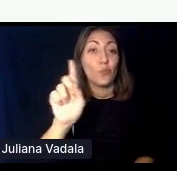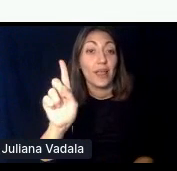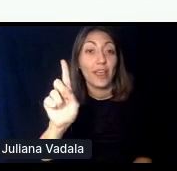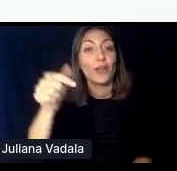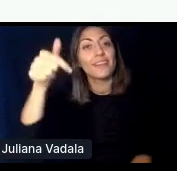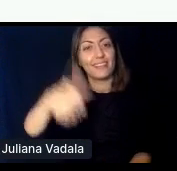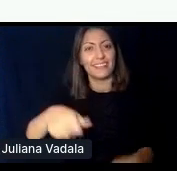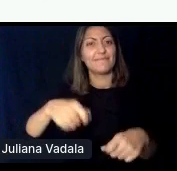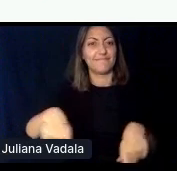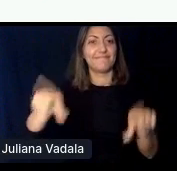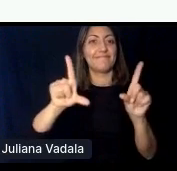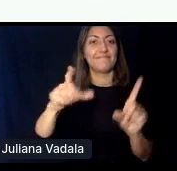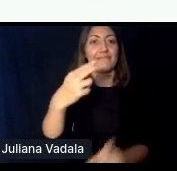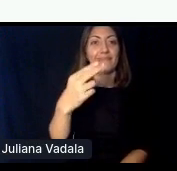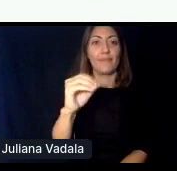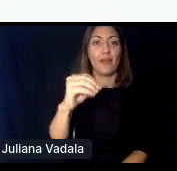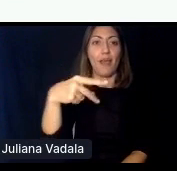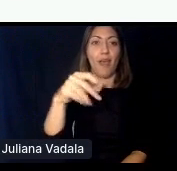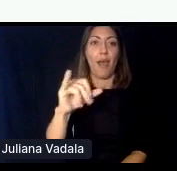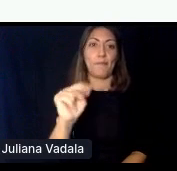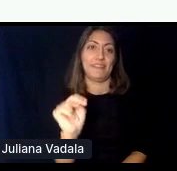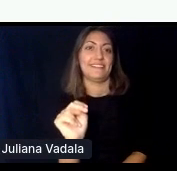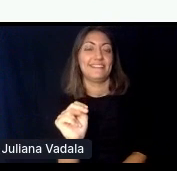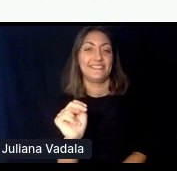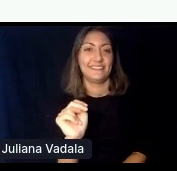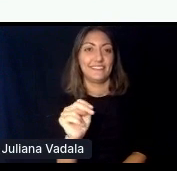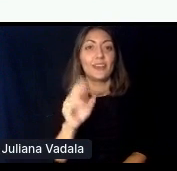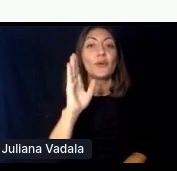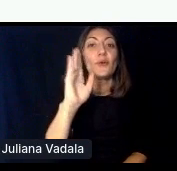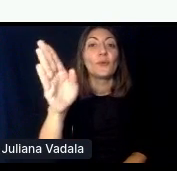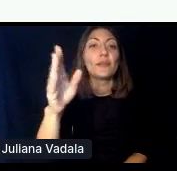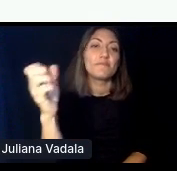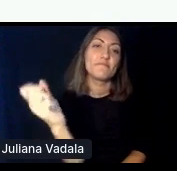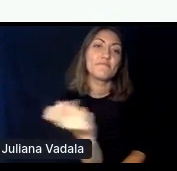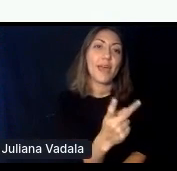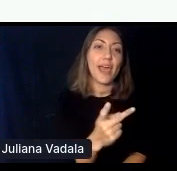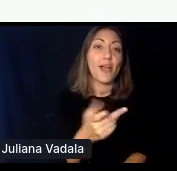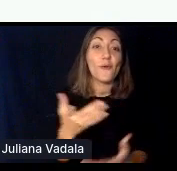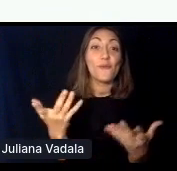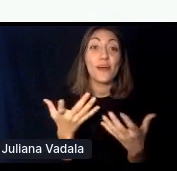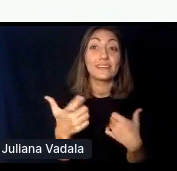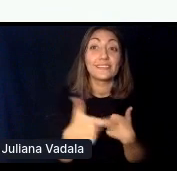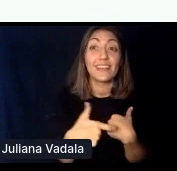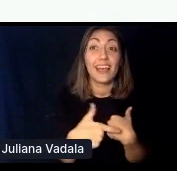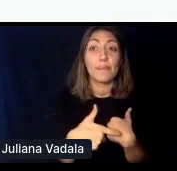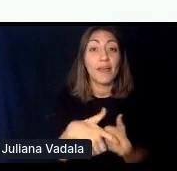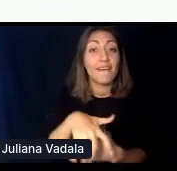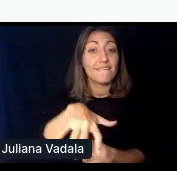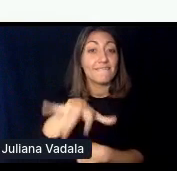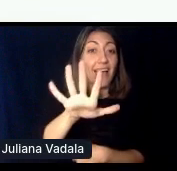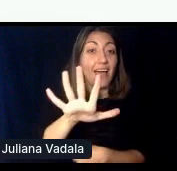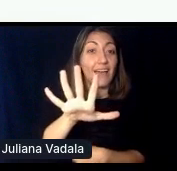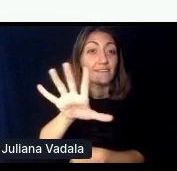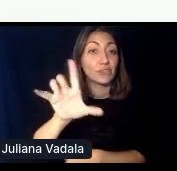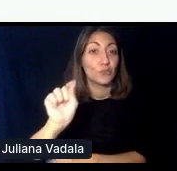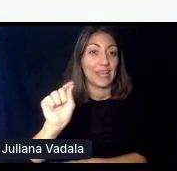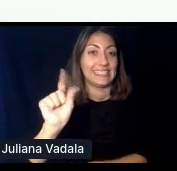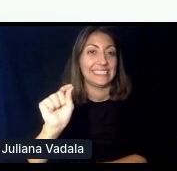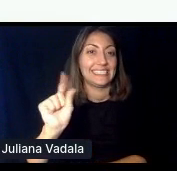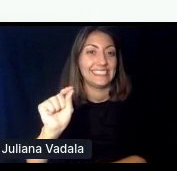be back starting at 5:20. Thanks so much, everyone.